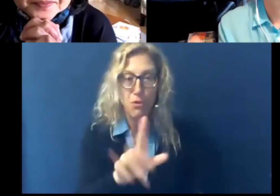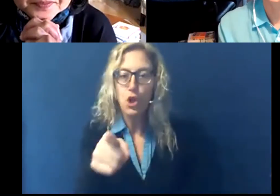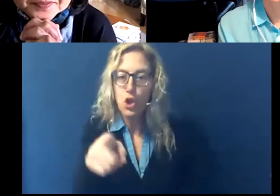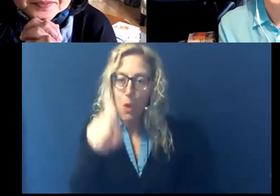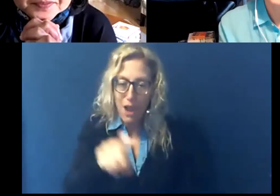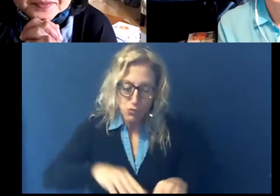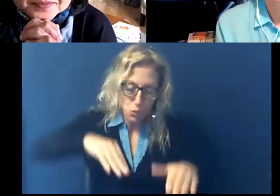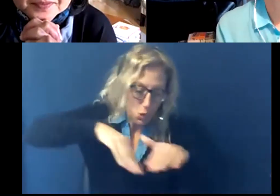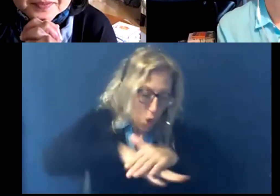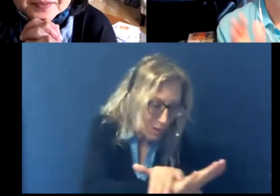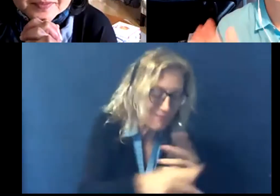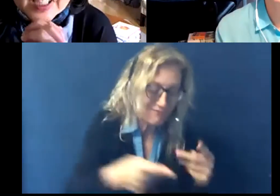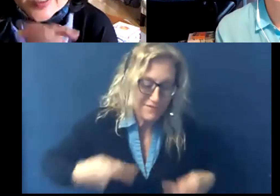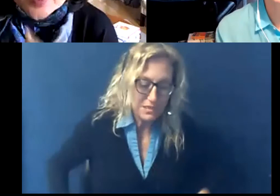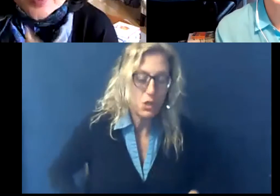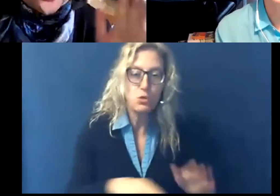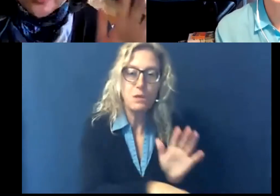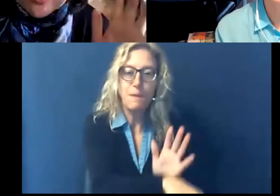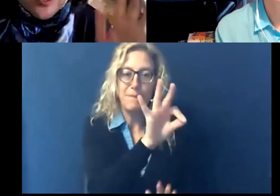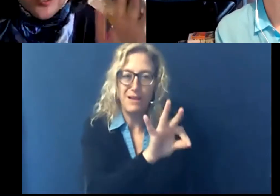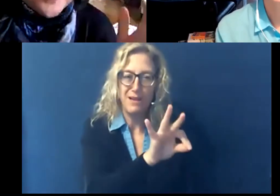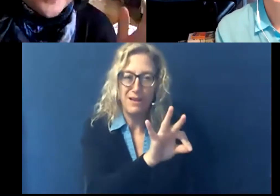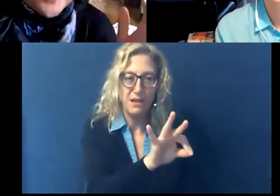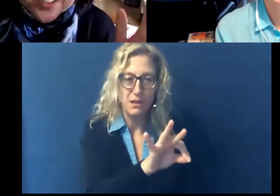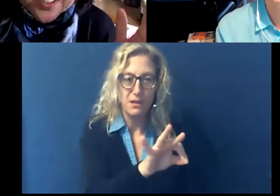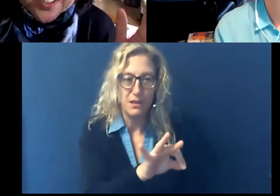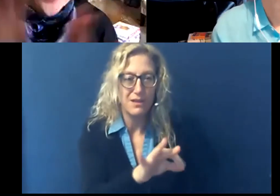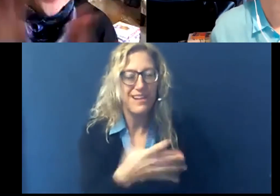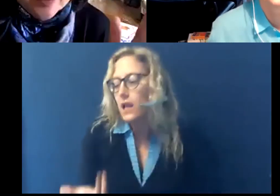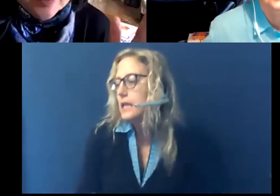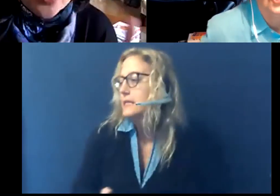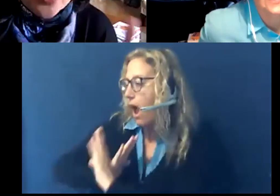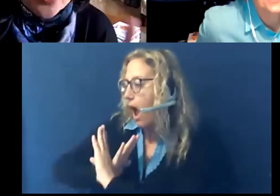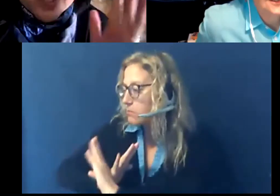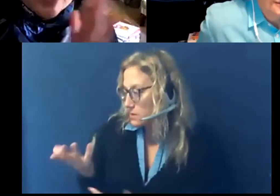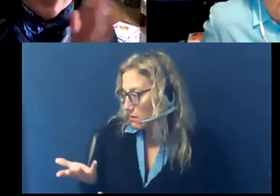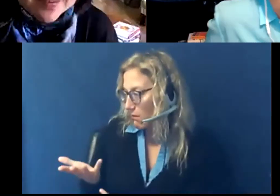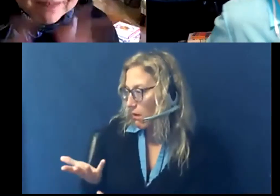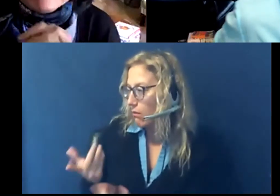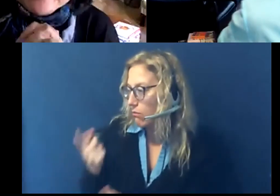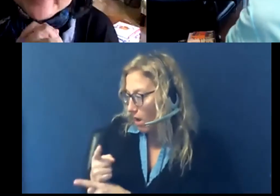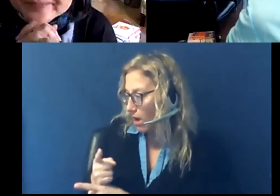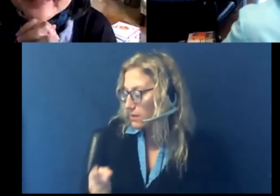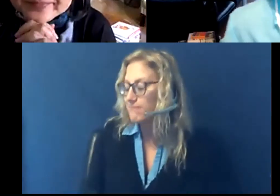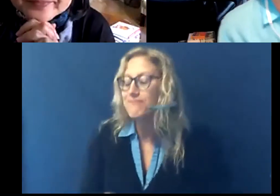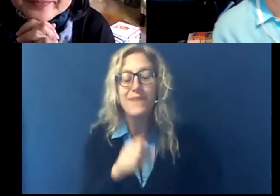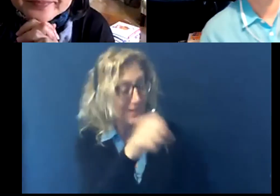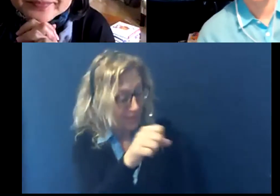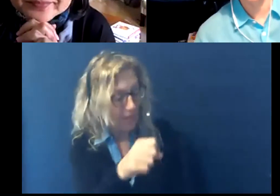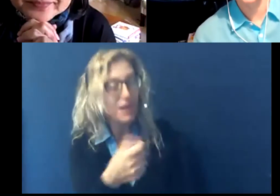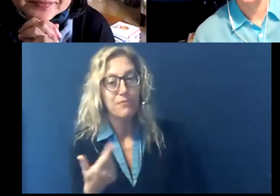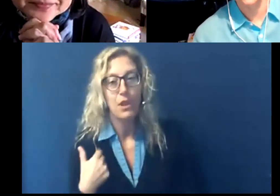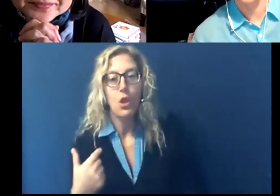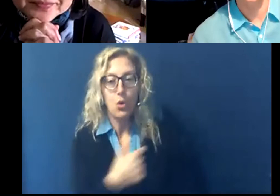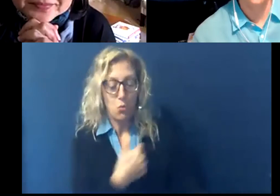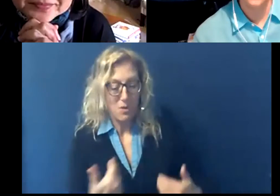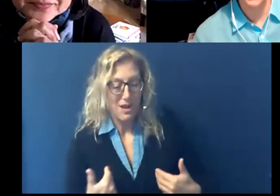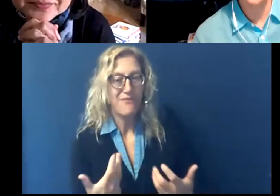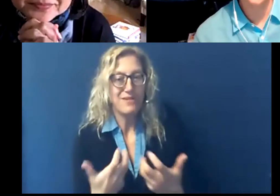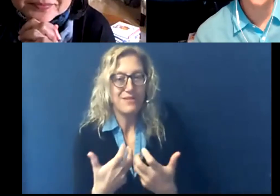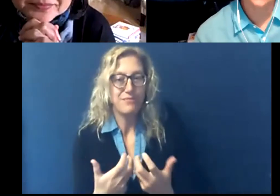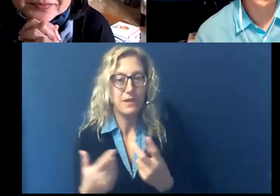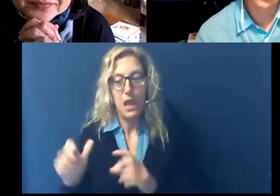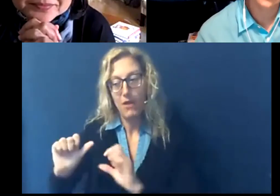go in to pick it up. And in the context purely an obstacle. It's purely to impose correct. a And we have a separate